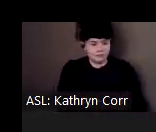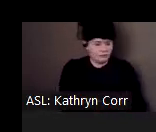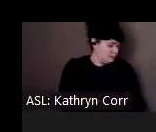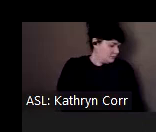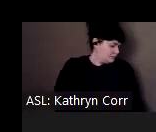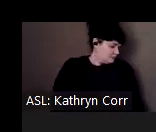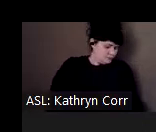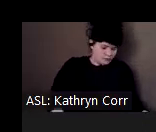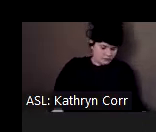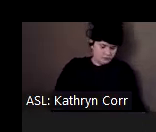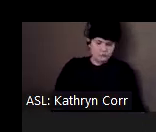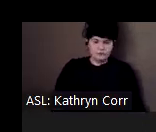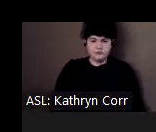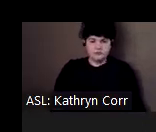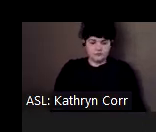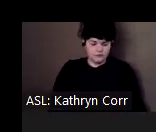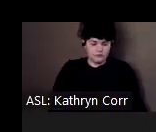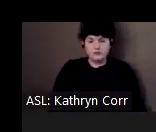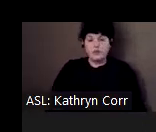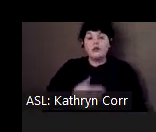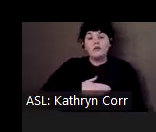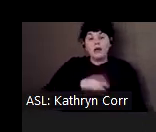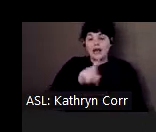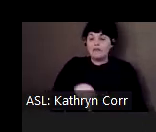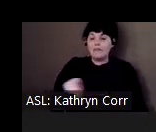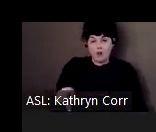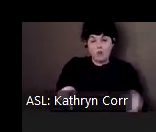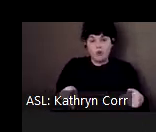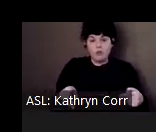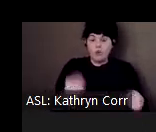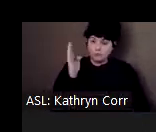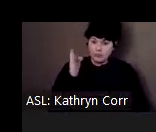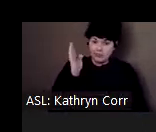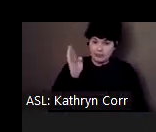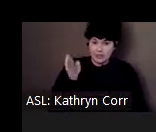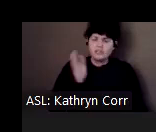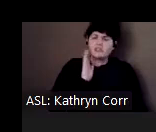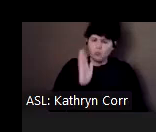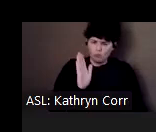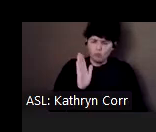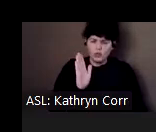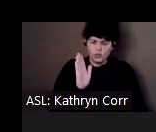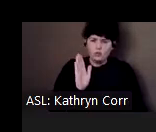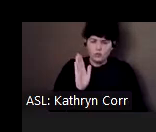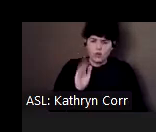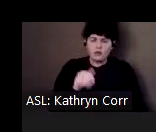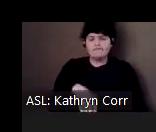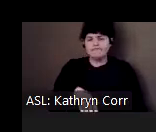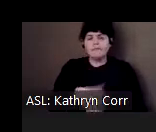The PowerPoint presentation will be made available and limited. We don't put it out for